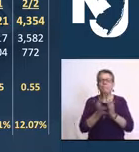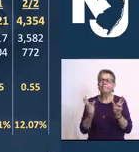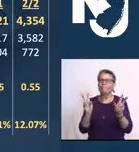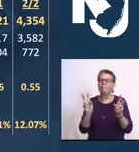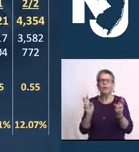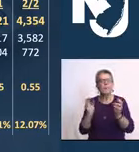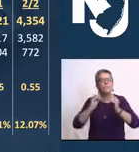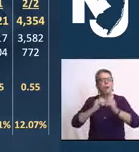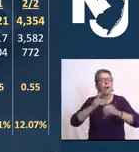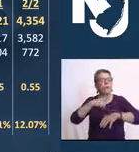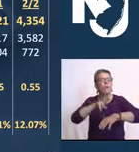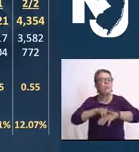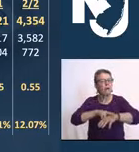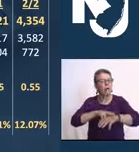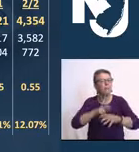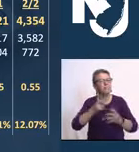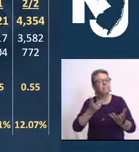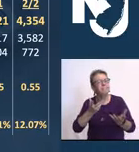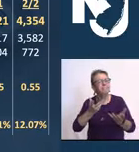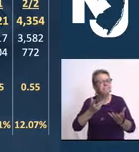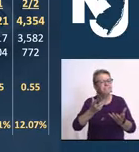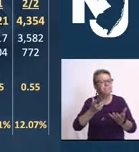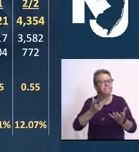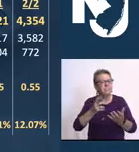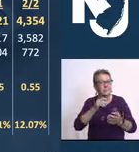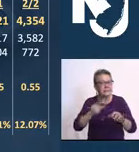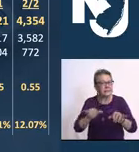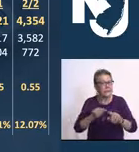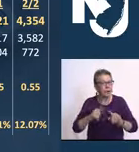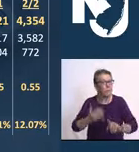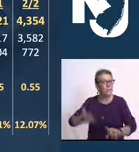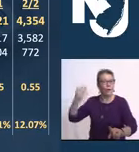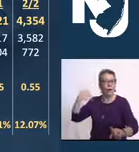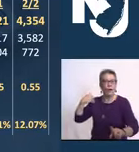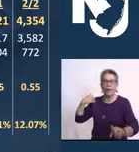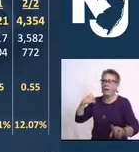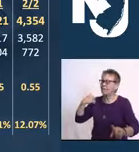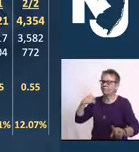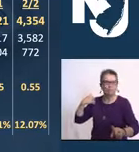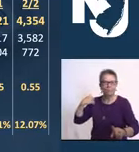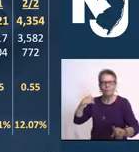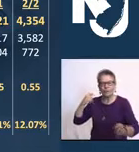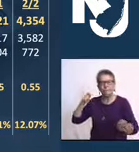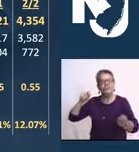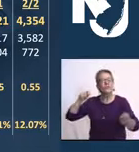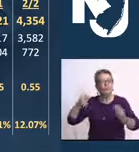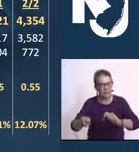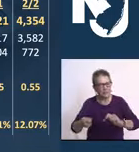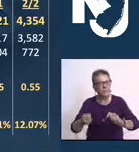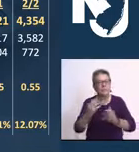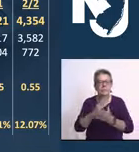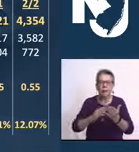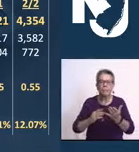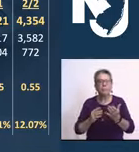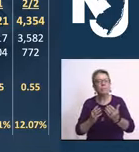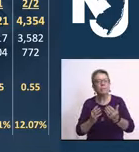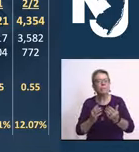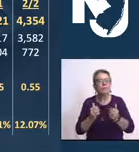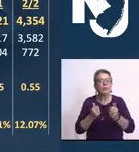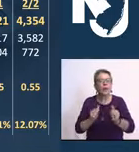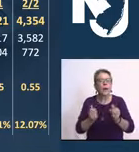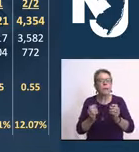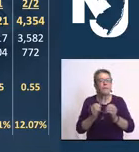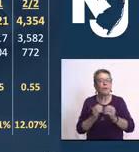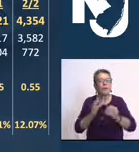general consensus. And so please God, that's the way it continues. As I say, every time you think you have this thing figured out, it humbles you and takes a